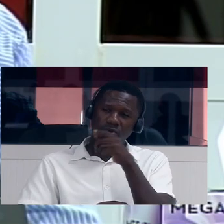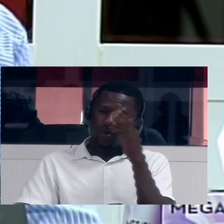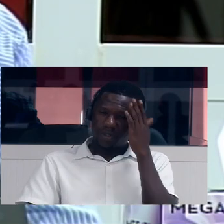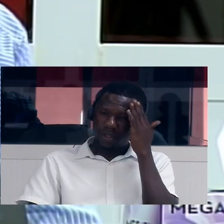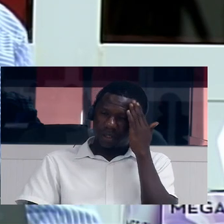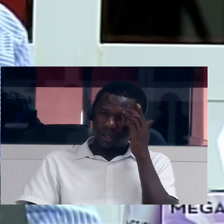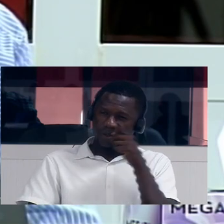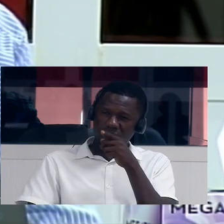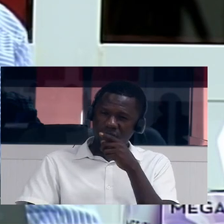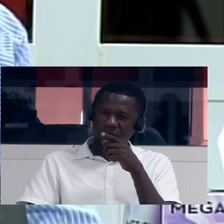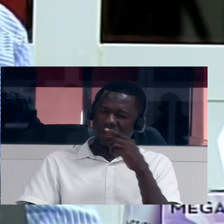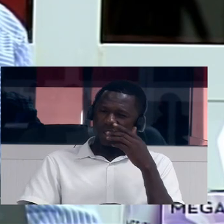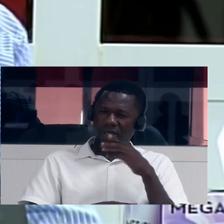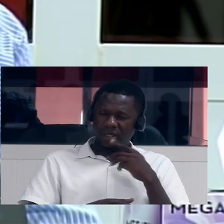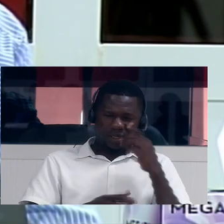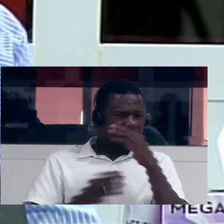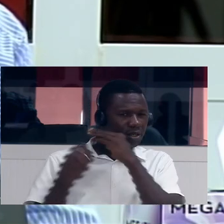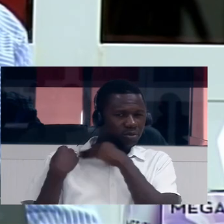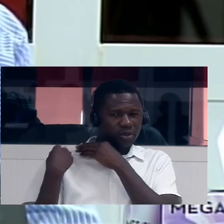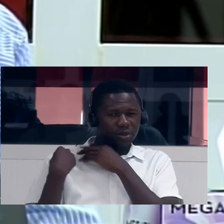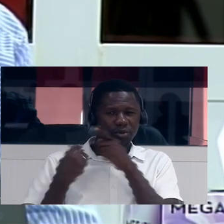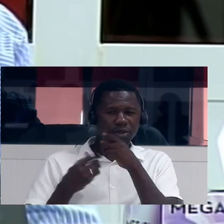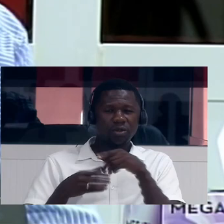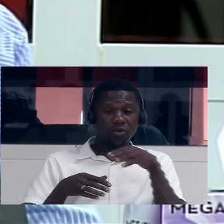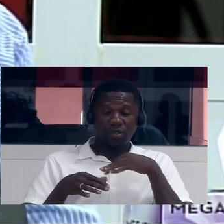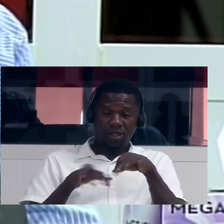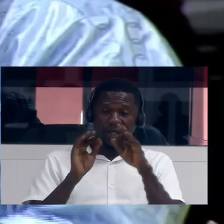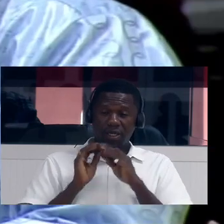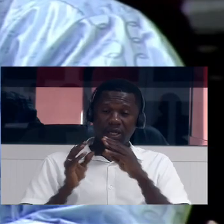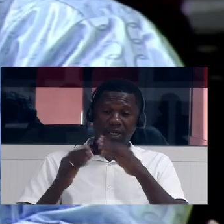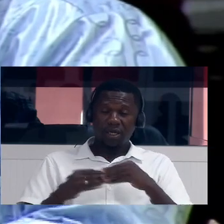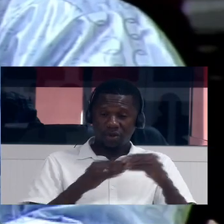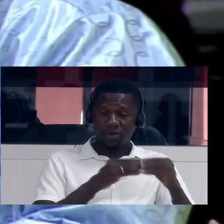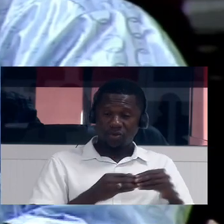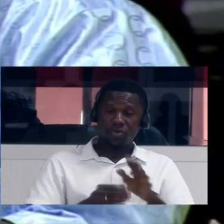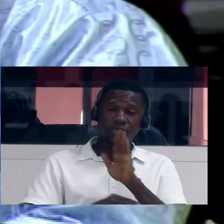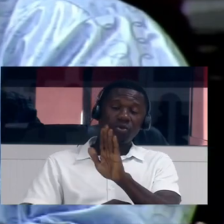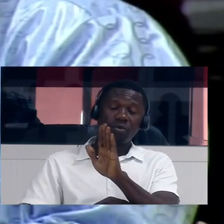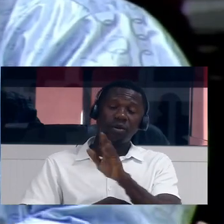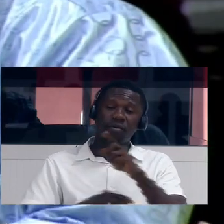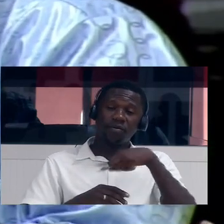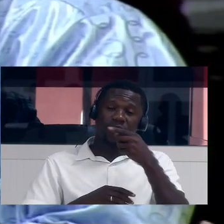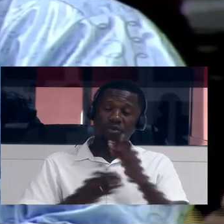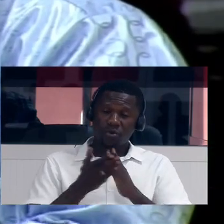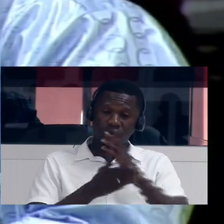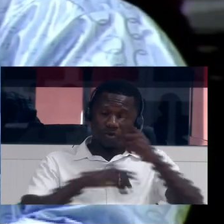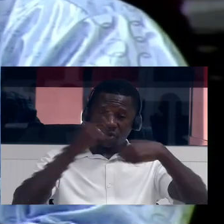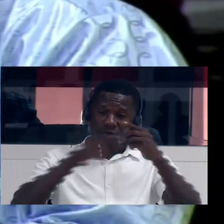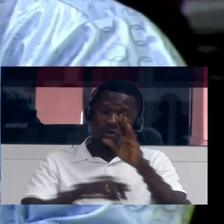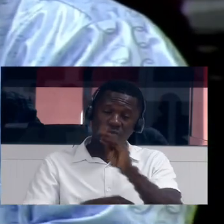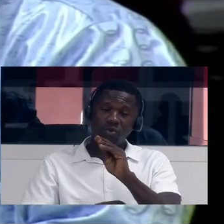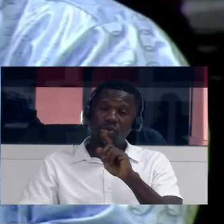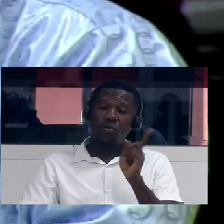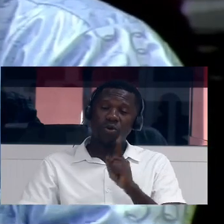that you were legally obliged to take action to stop them from continuing to do